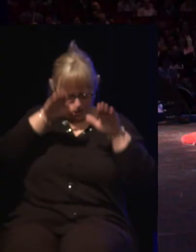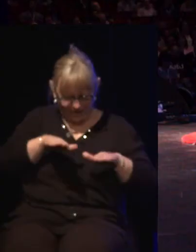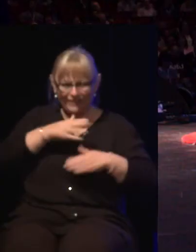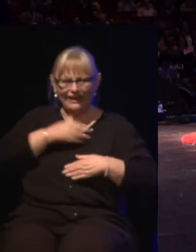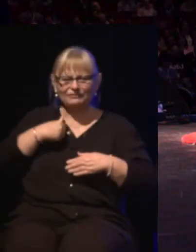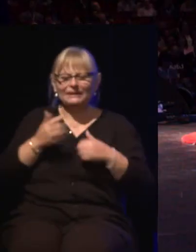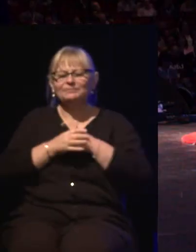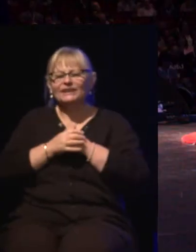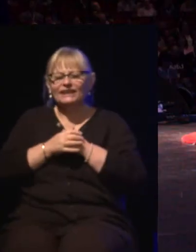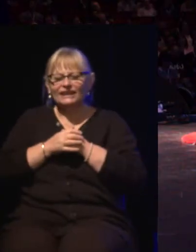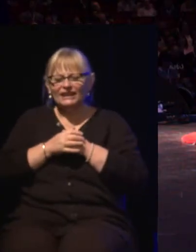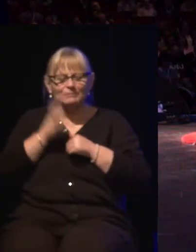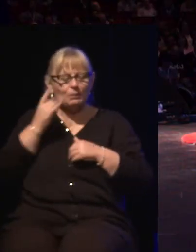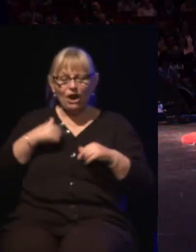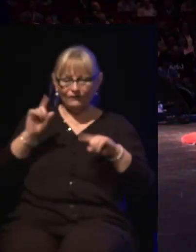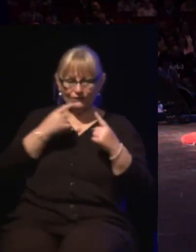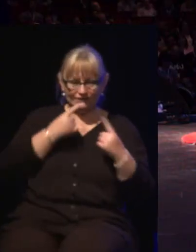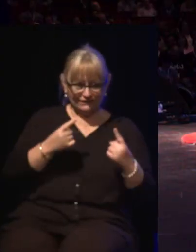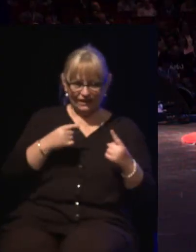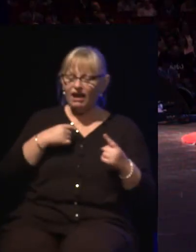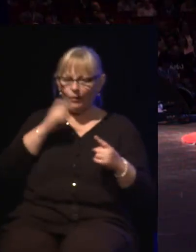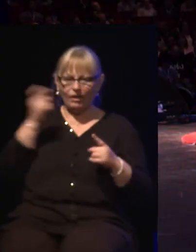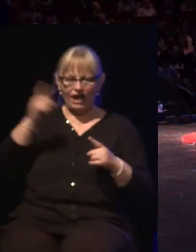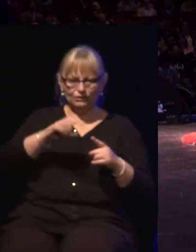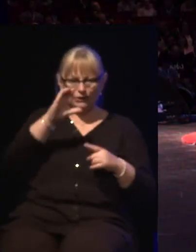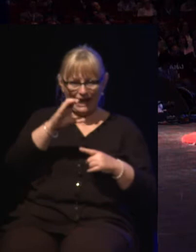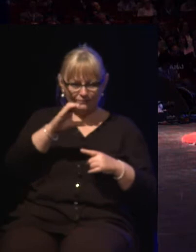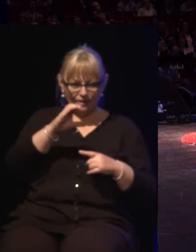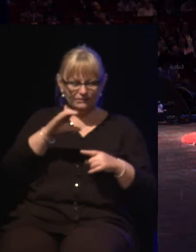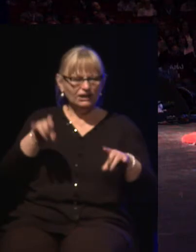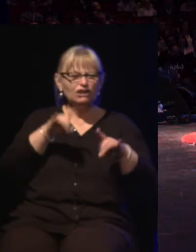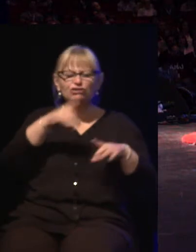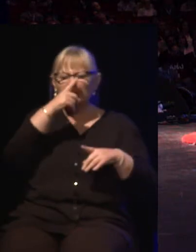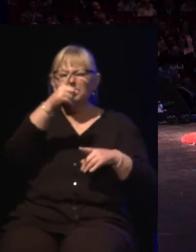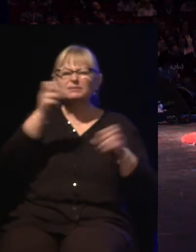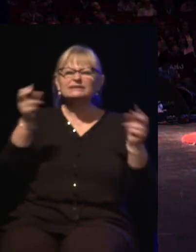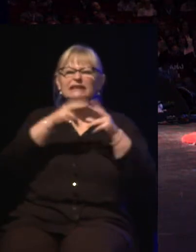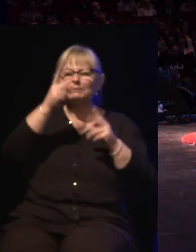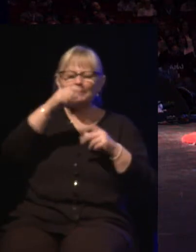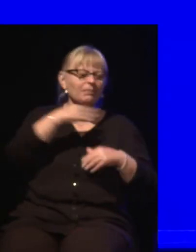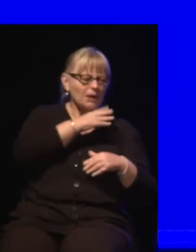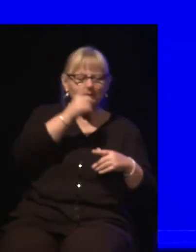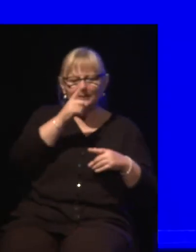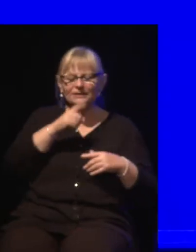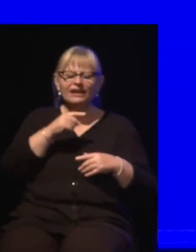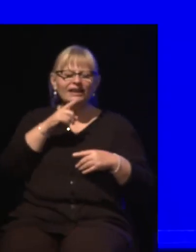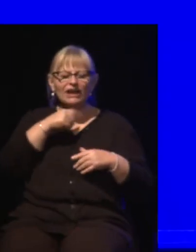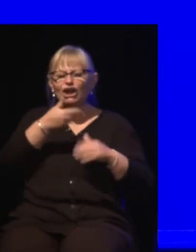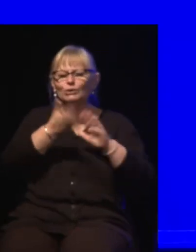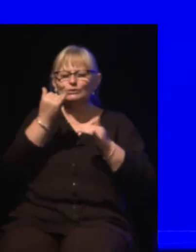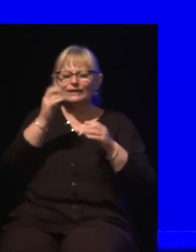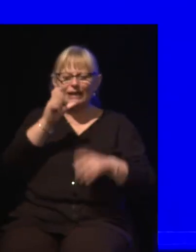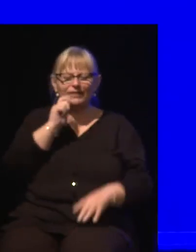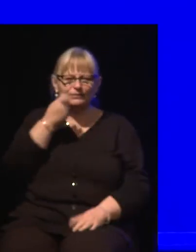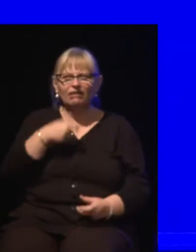But when I first told everybody that I was coming to Canberra, especially Australians, especially Sydney-siders or people from Melbourne, they would usually